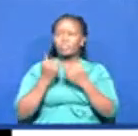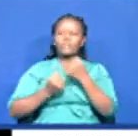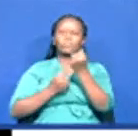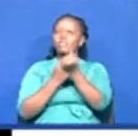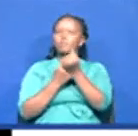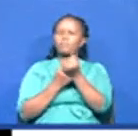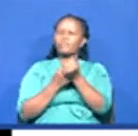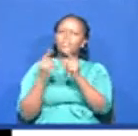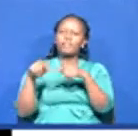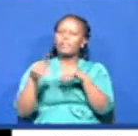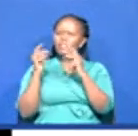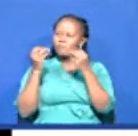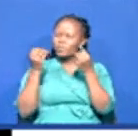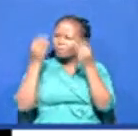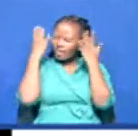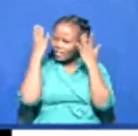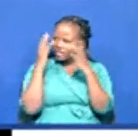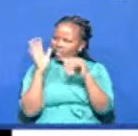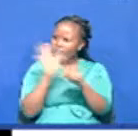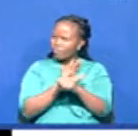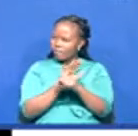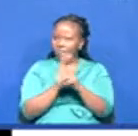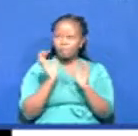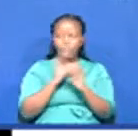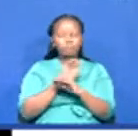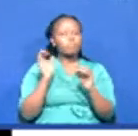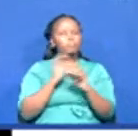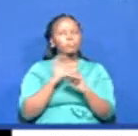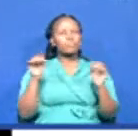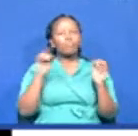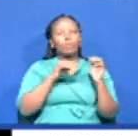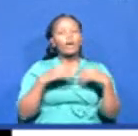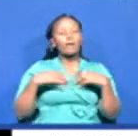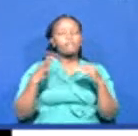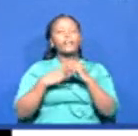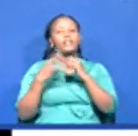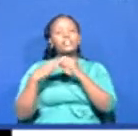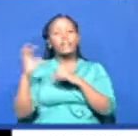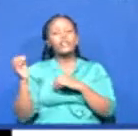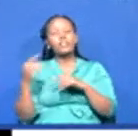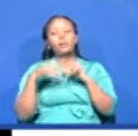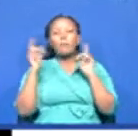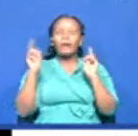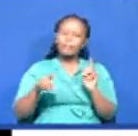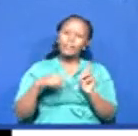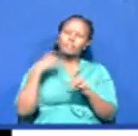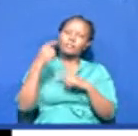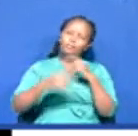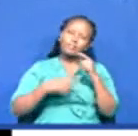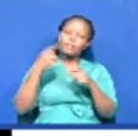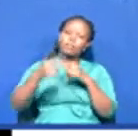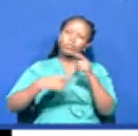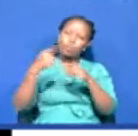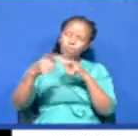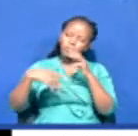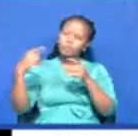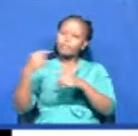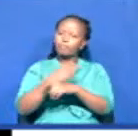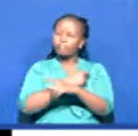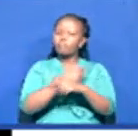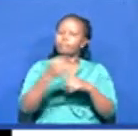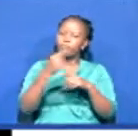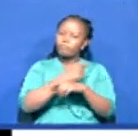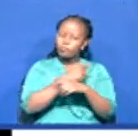it completely. We have trained 880, but we must continue training them. We need to look at this as